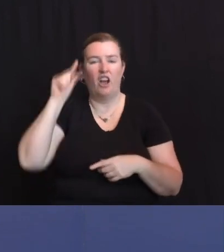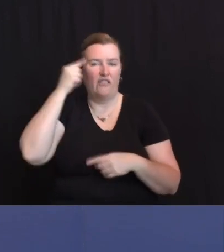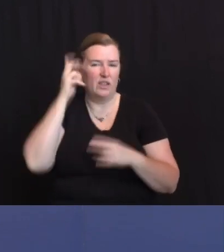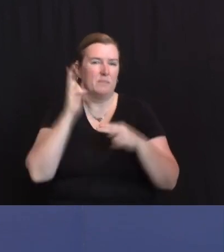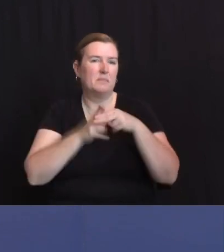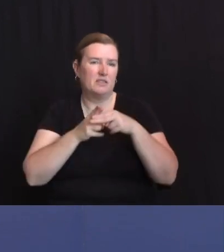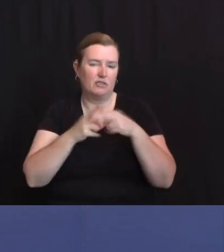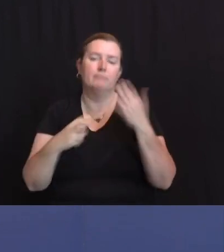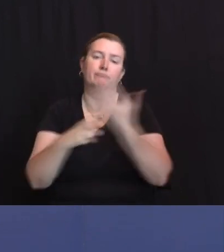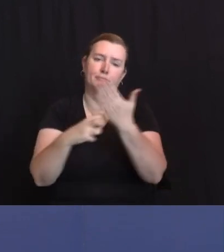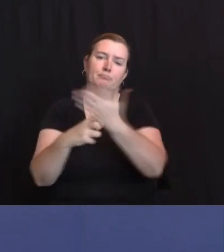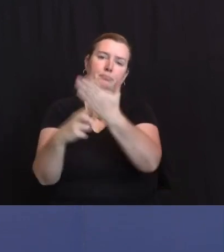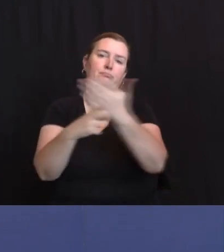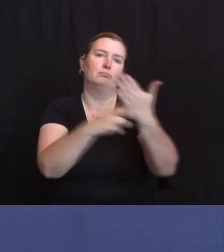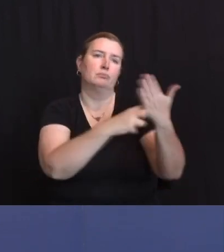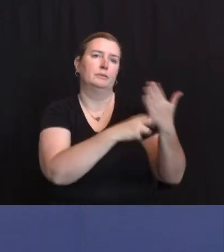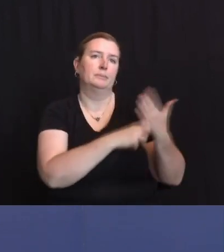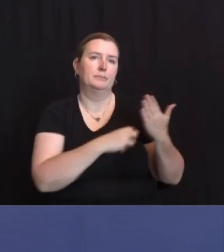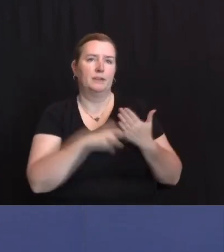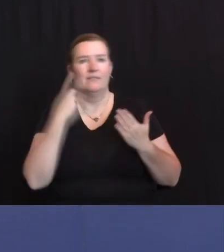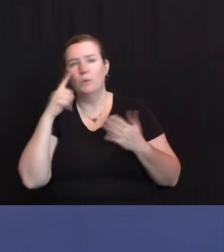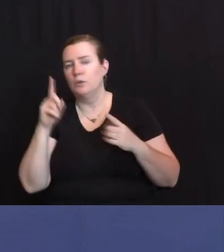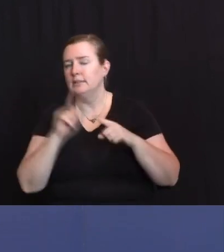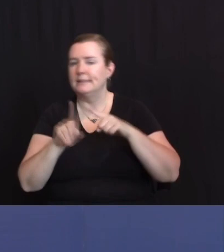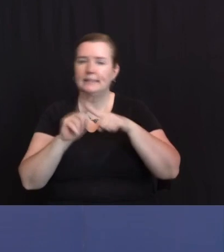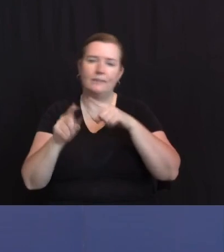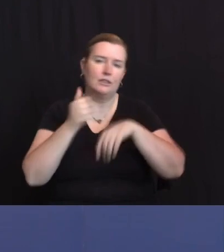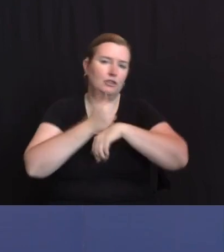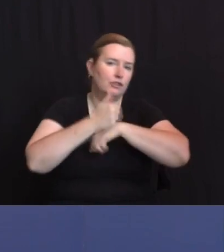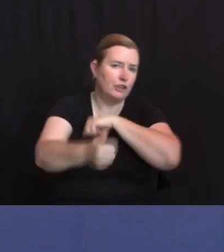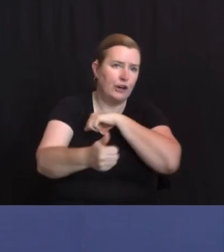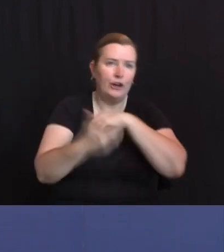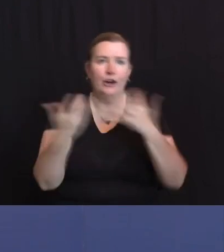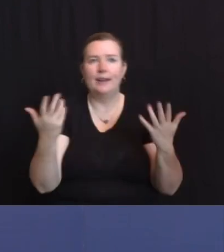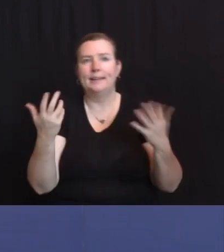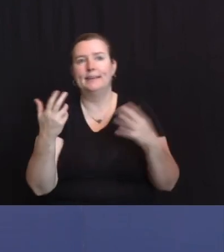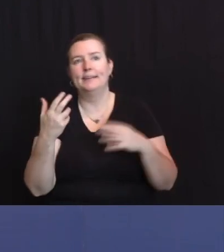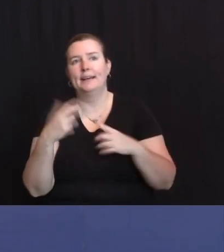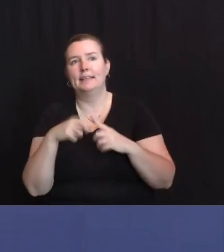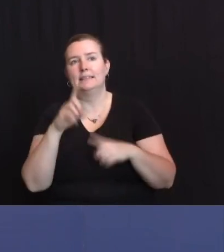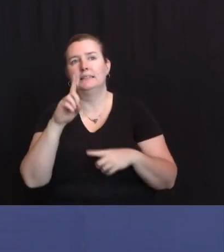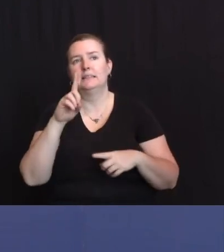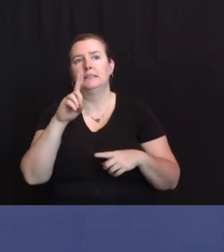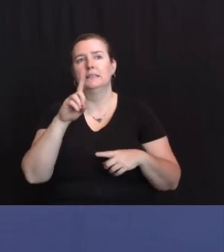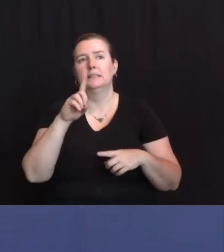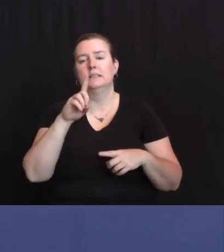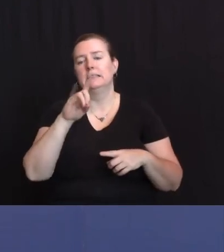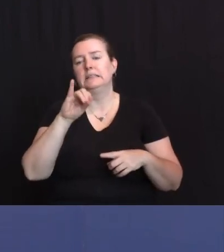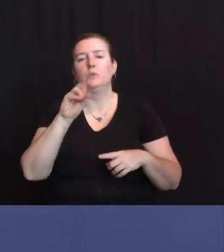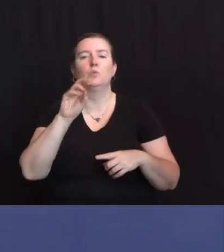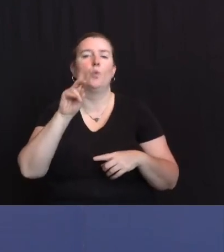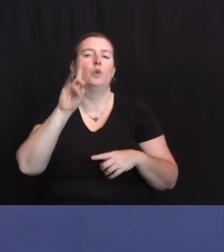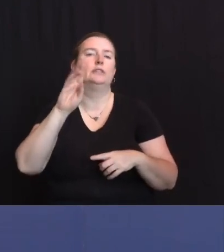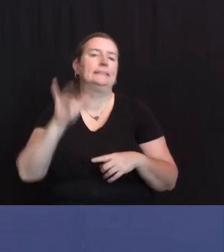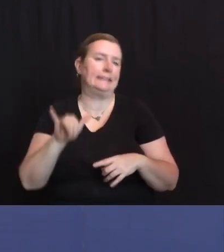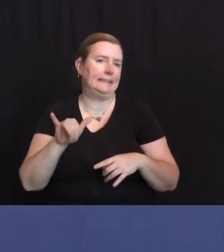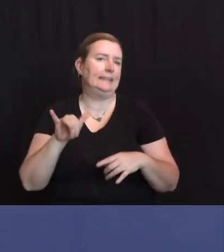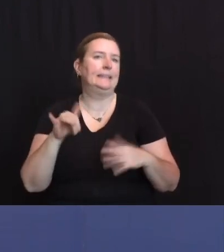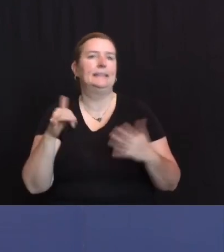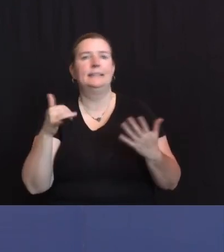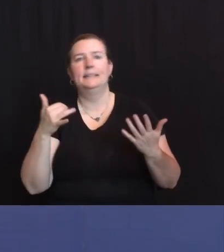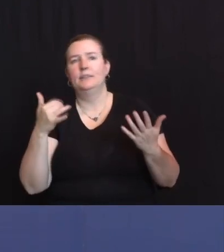cited for various charges, mostly disorderly persons, from the throwing of bottles and rocks at police